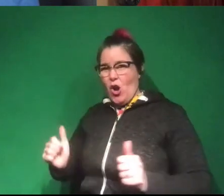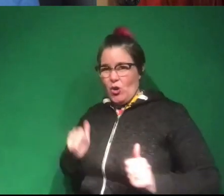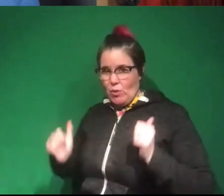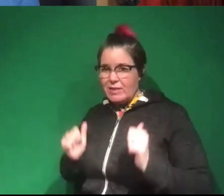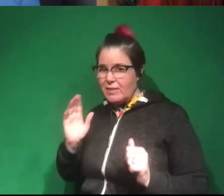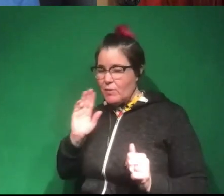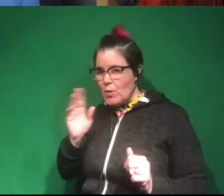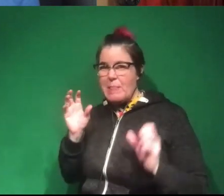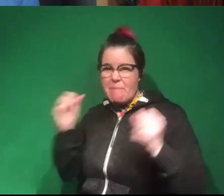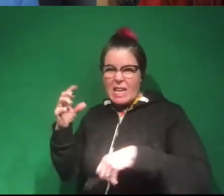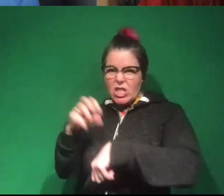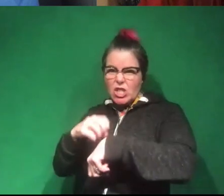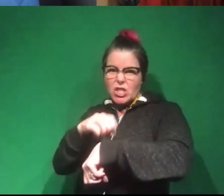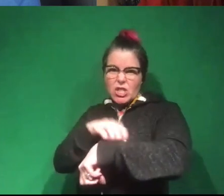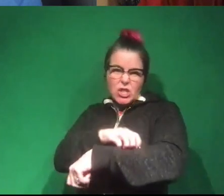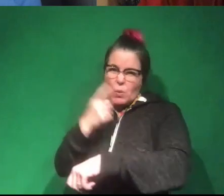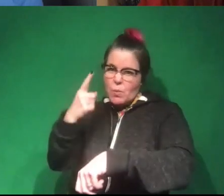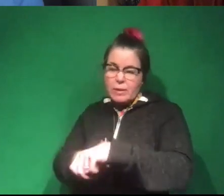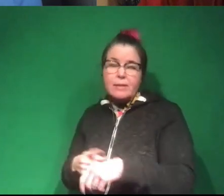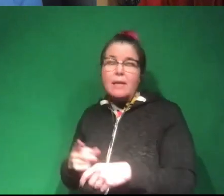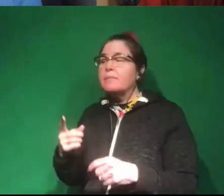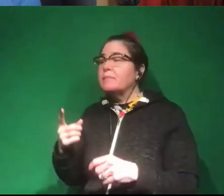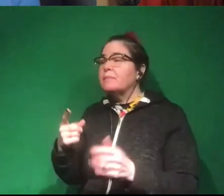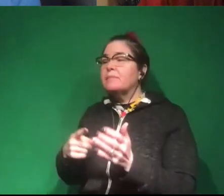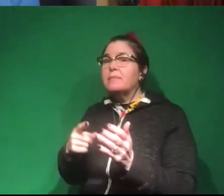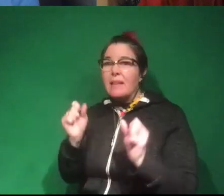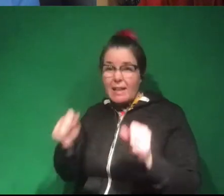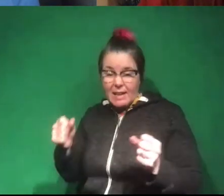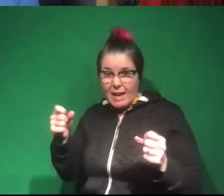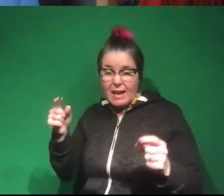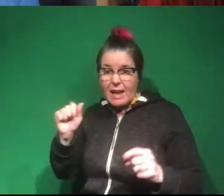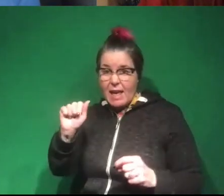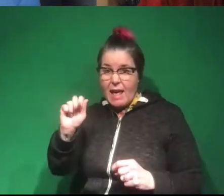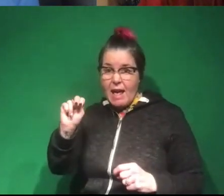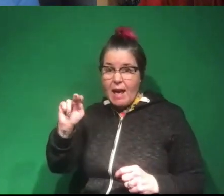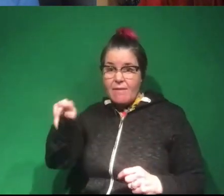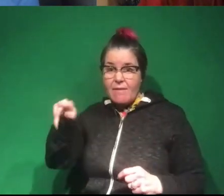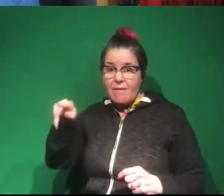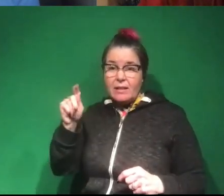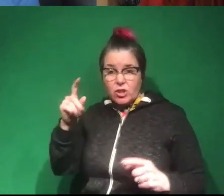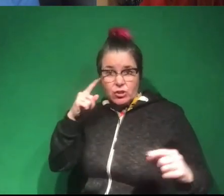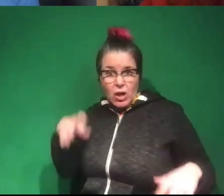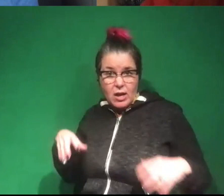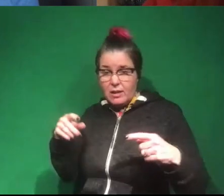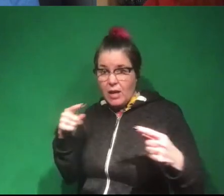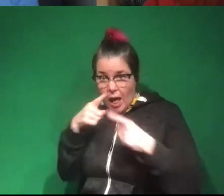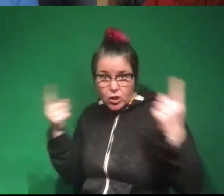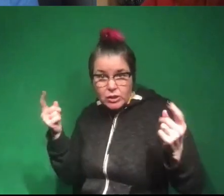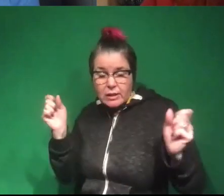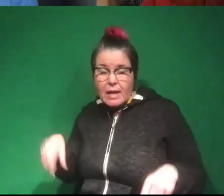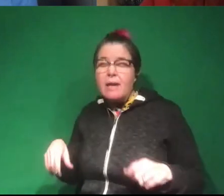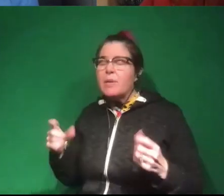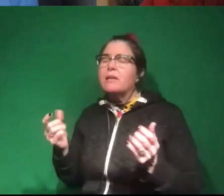of those stings at once. Some people can go into anaphylactic shock from that, but otherwise it's just a lot of painful bites in rapid